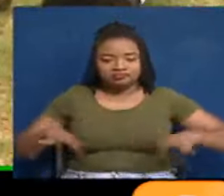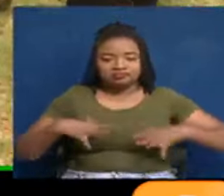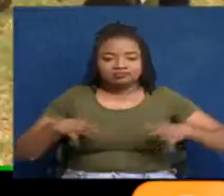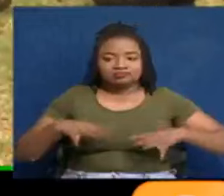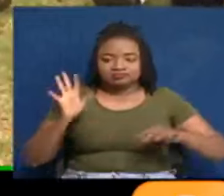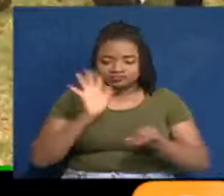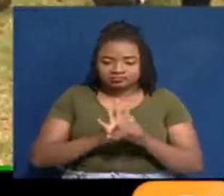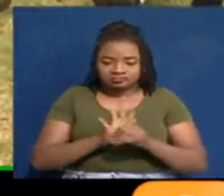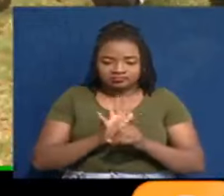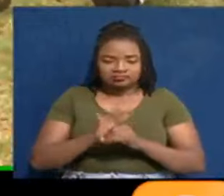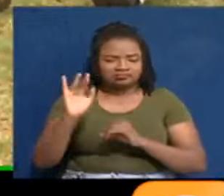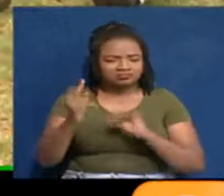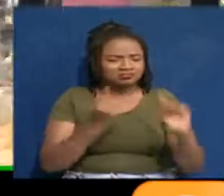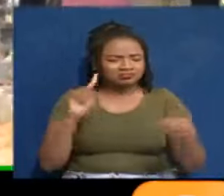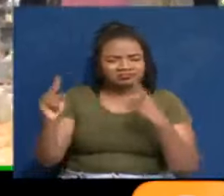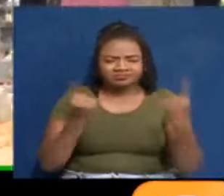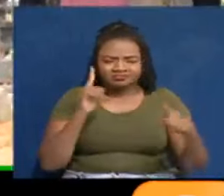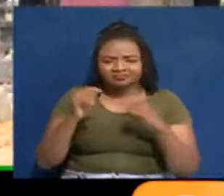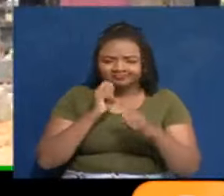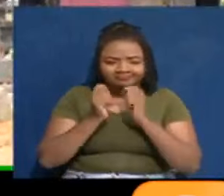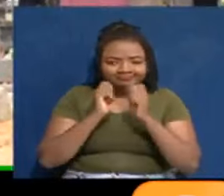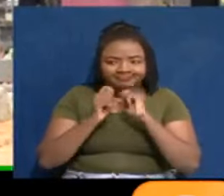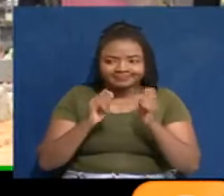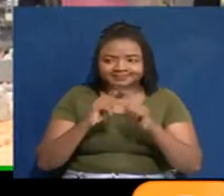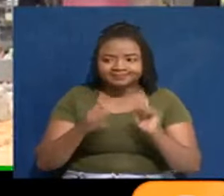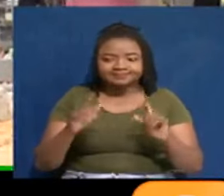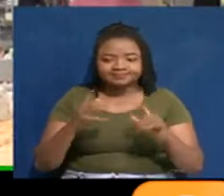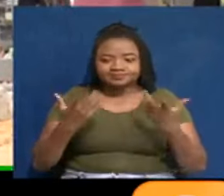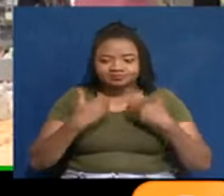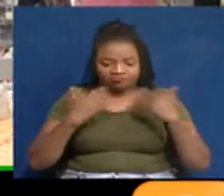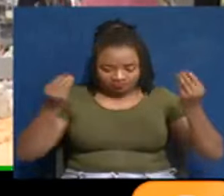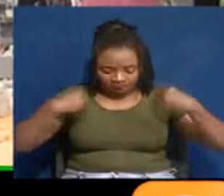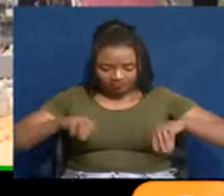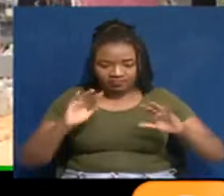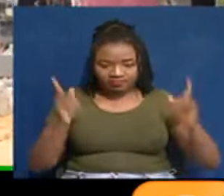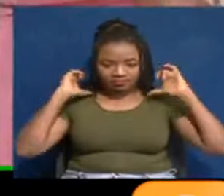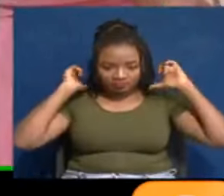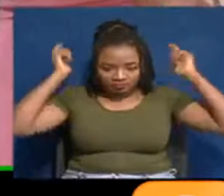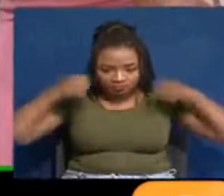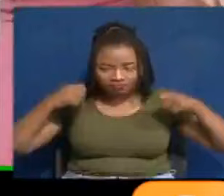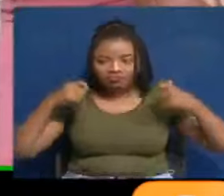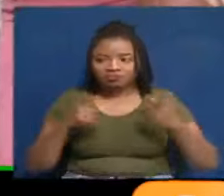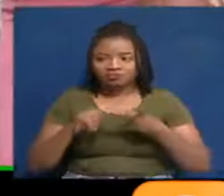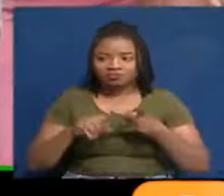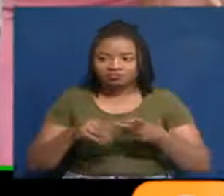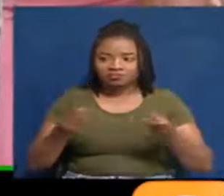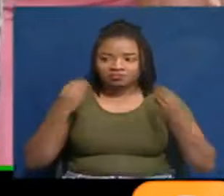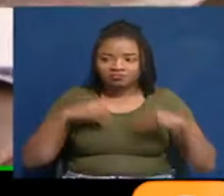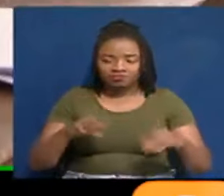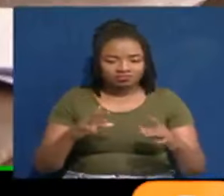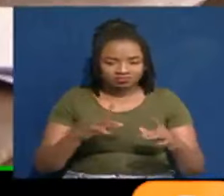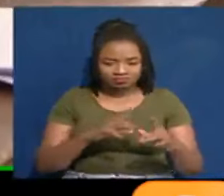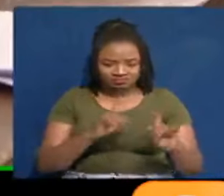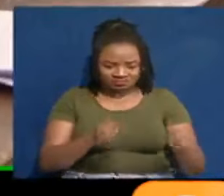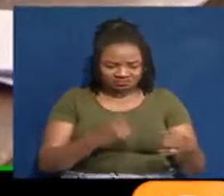a few days ago. People came, I mean, you're coming for an interview wearing a hoodie. You know, people came to interview wearing sneakers.